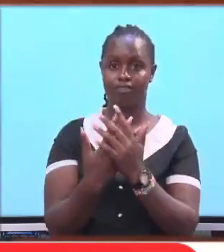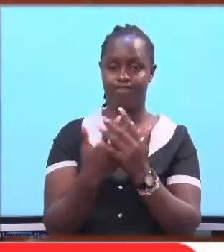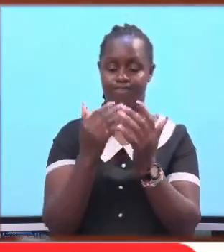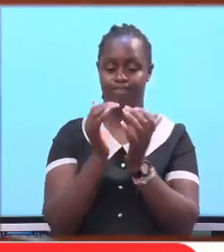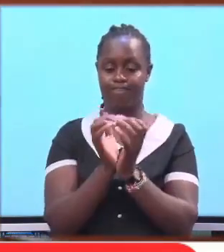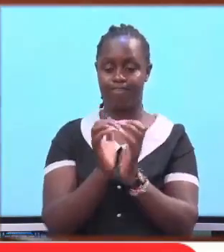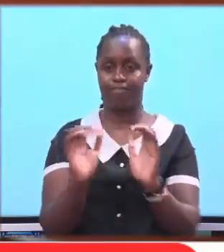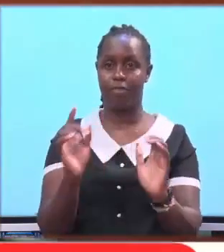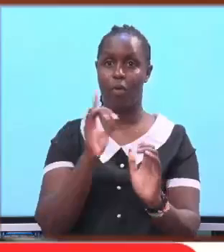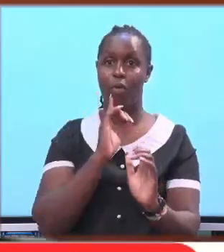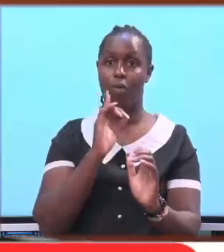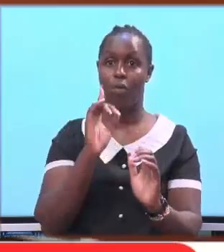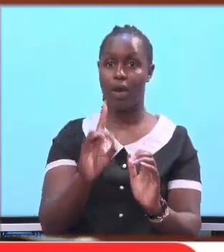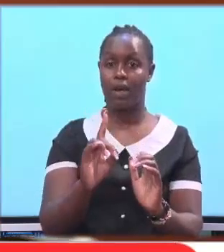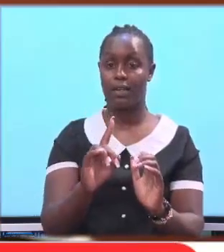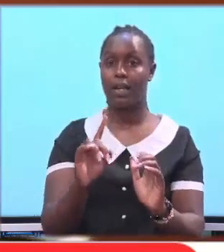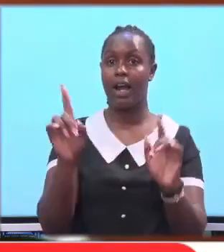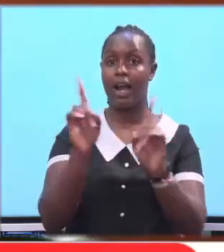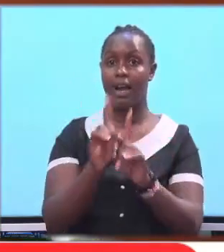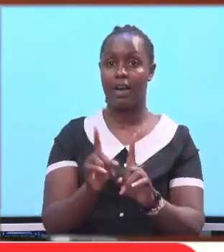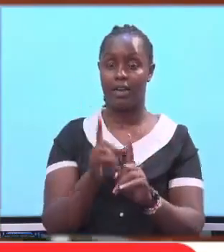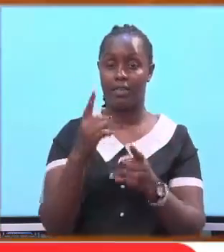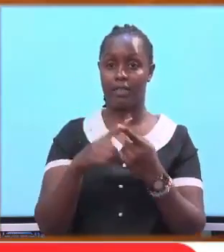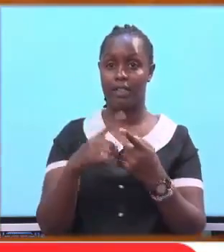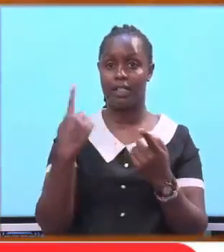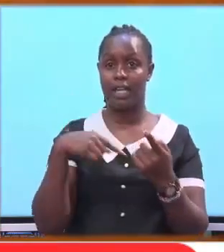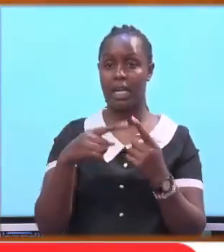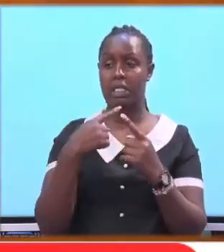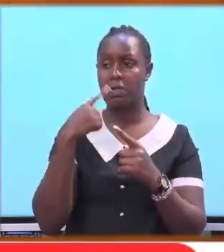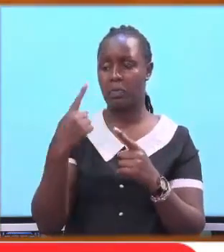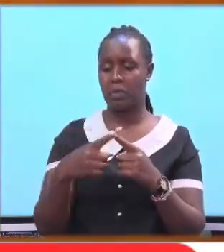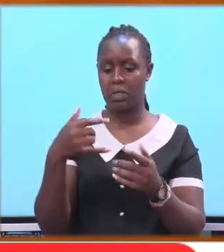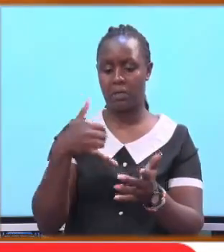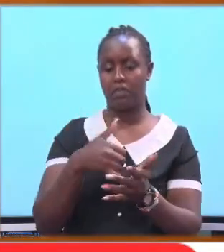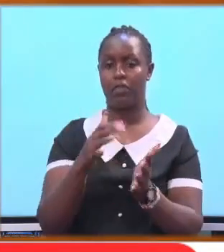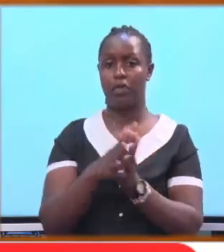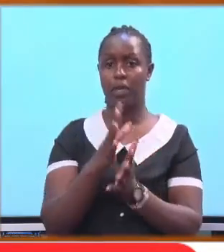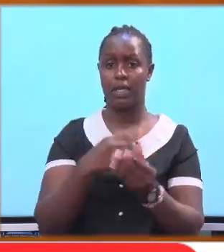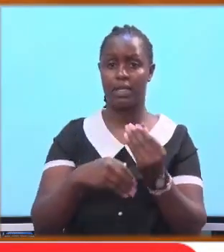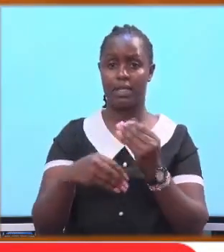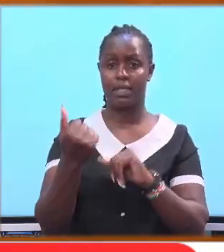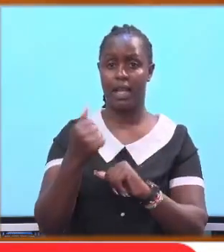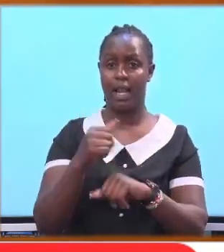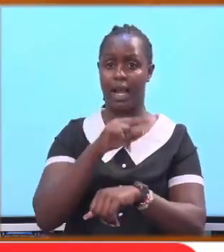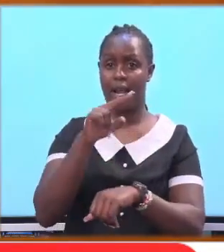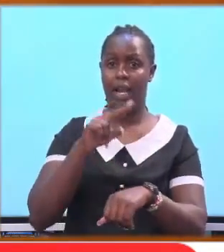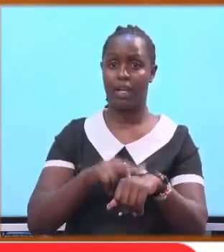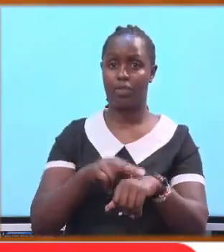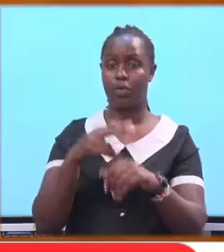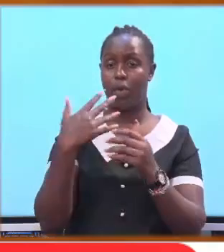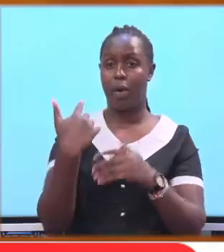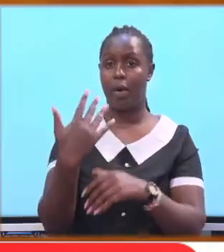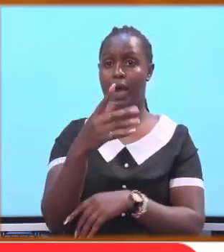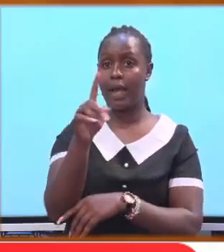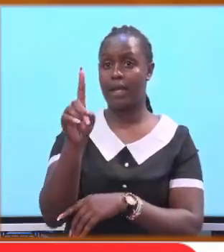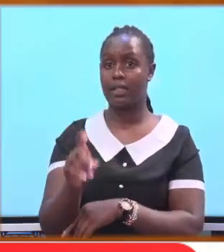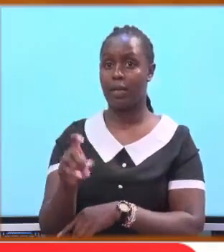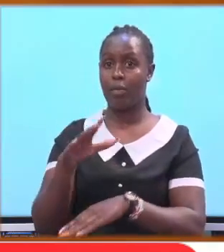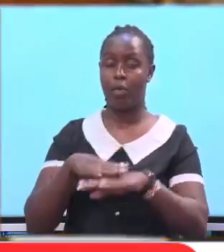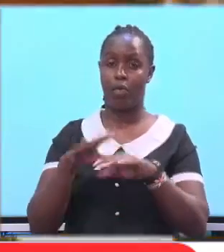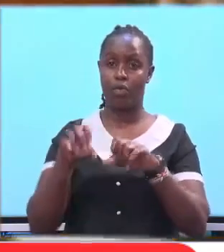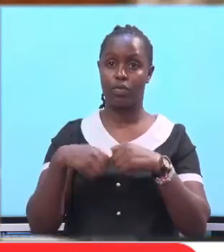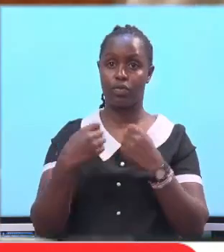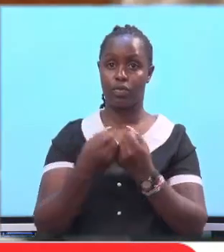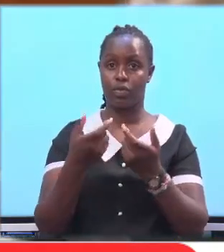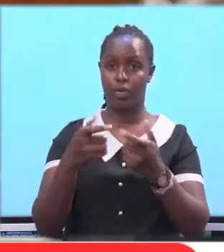cash bill after he denied publishing false news of selling examination papers on social media platforms. Andrin Ekilemi,